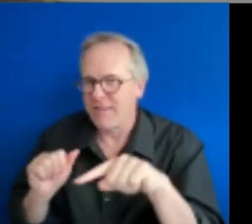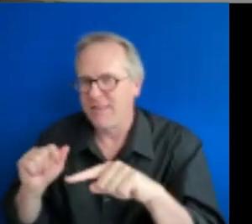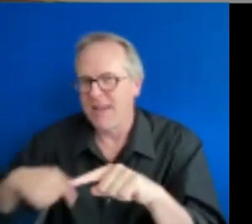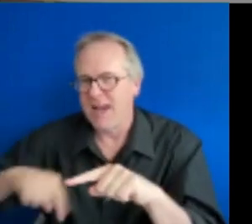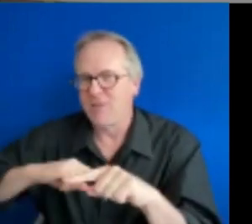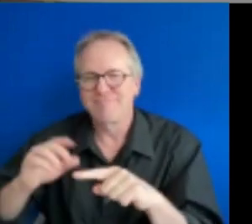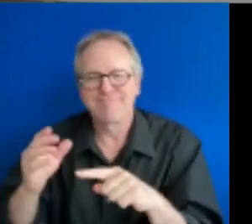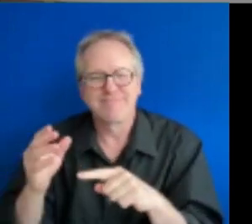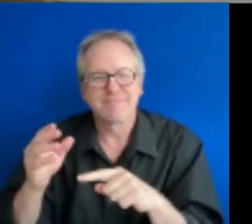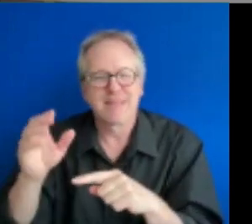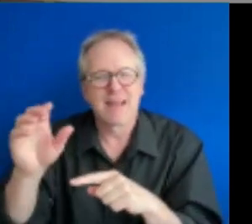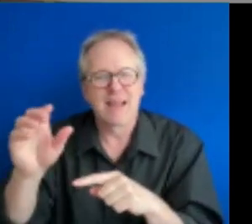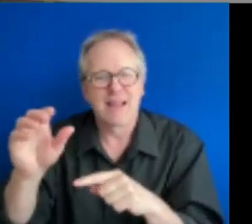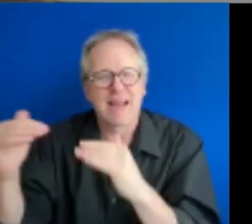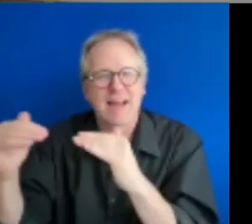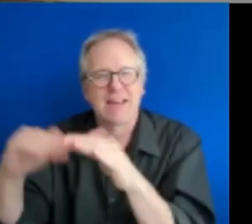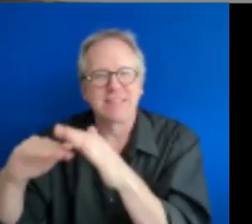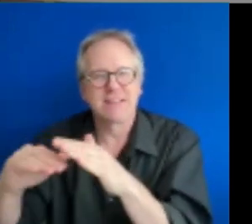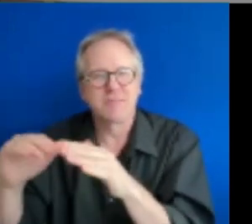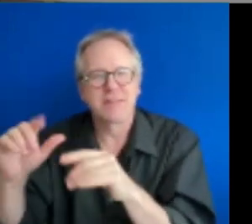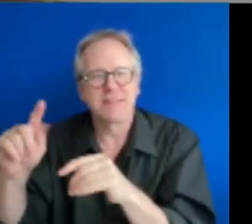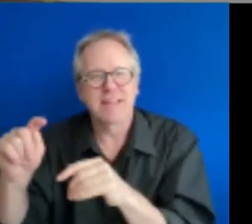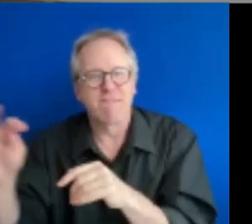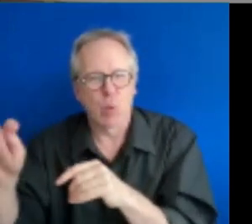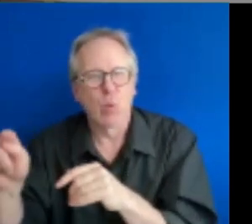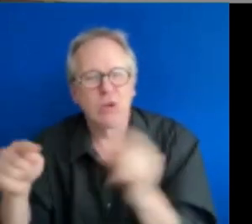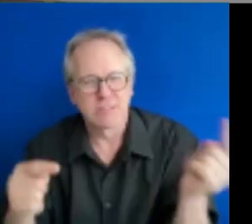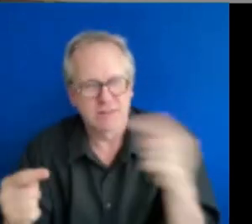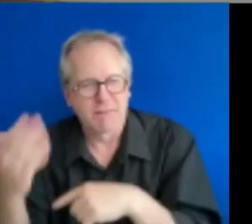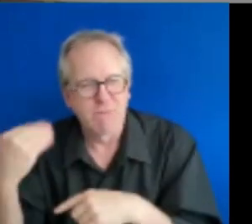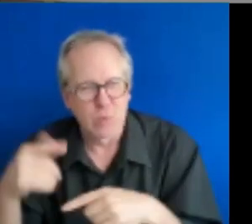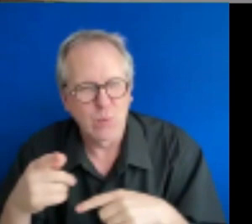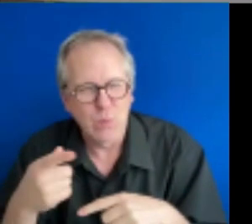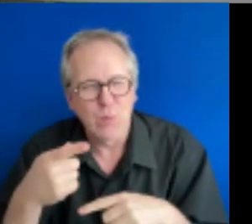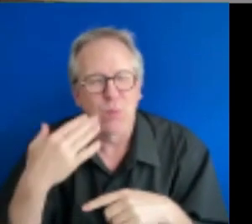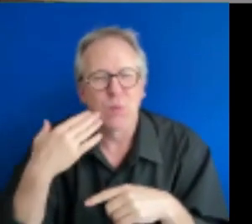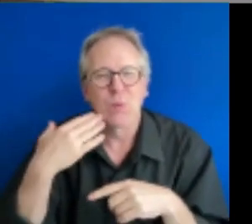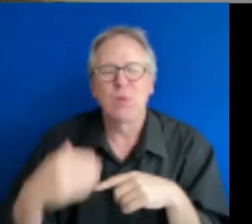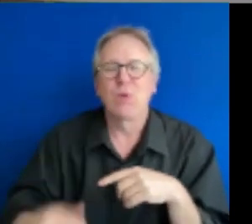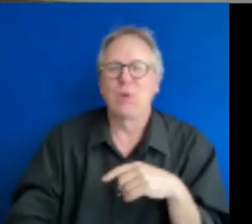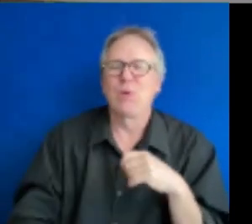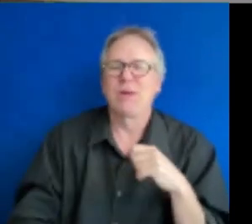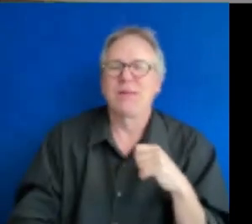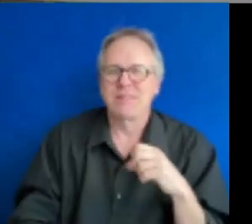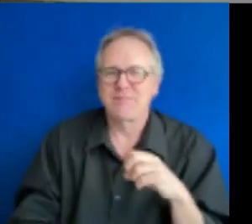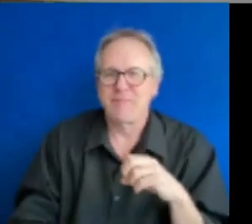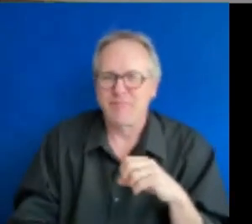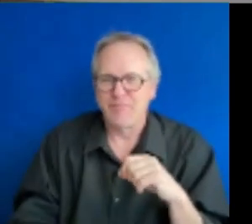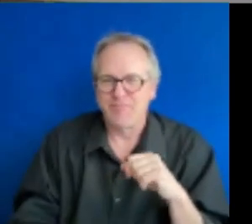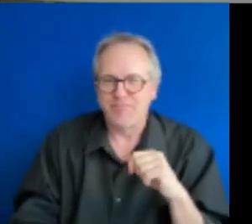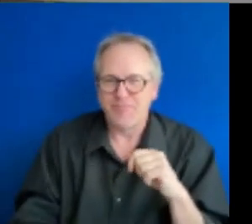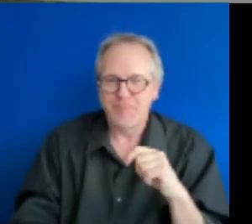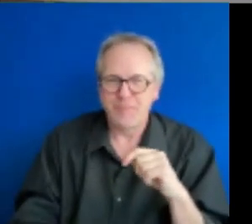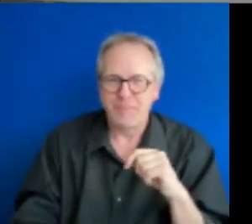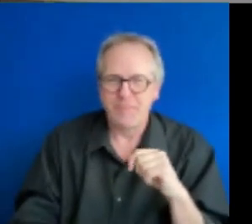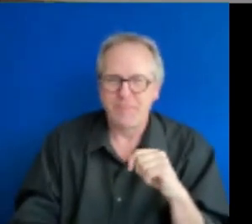eager to hear about your personal story, your background,